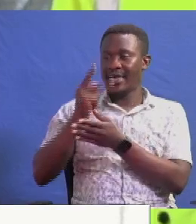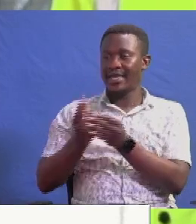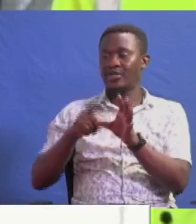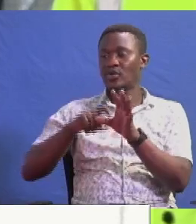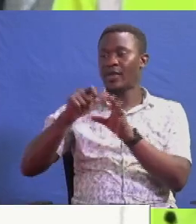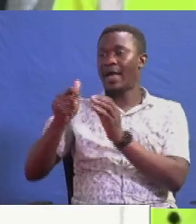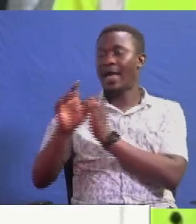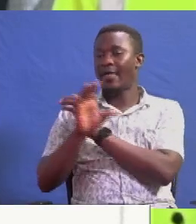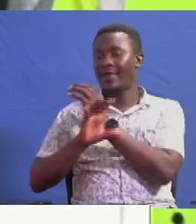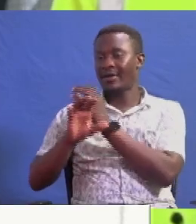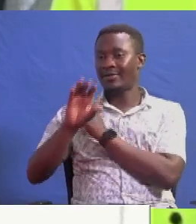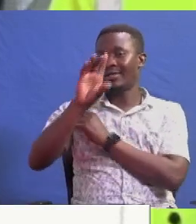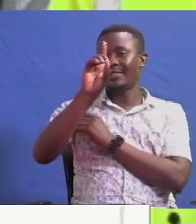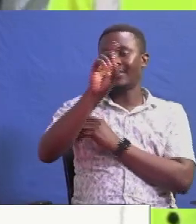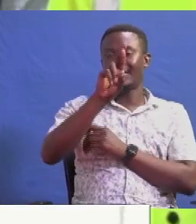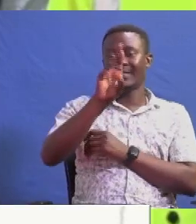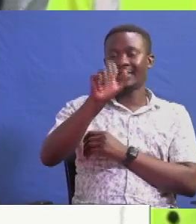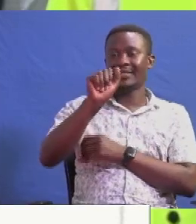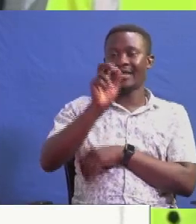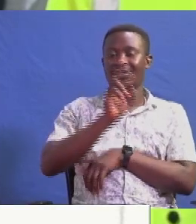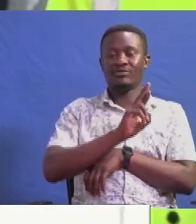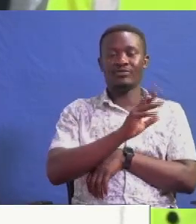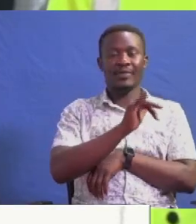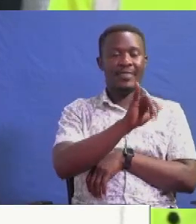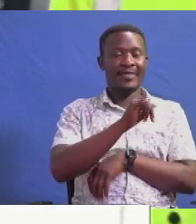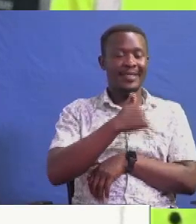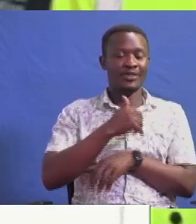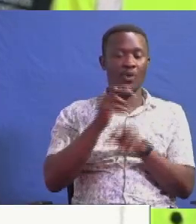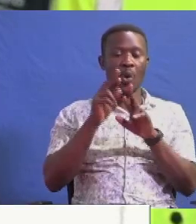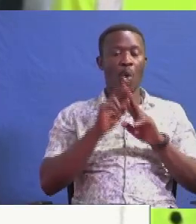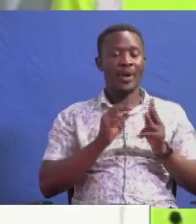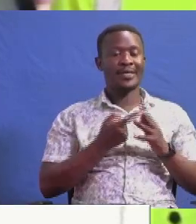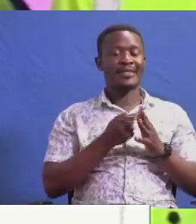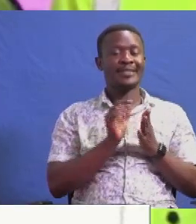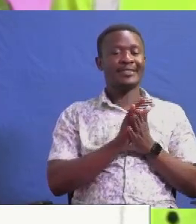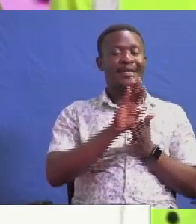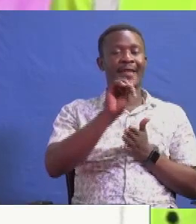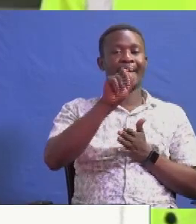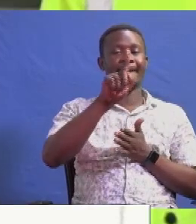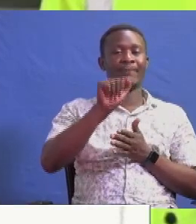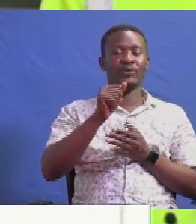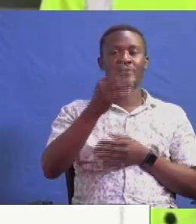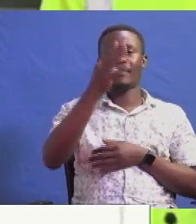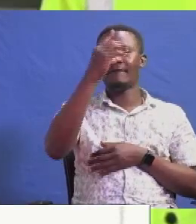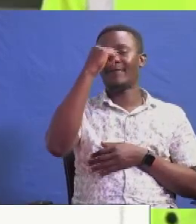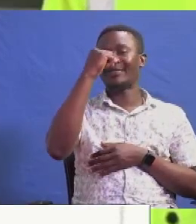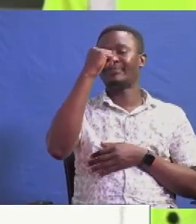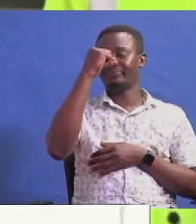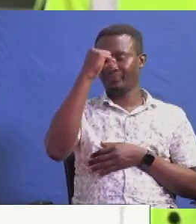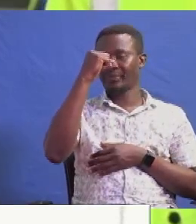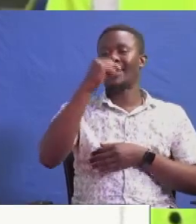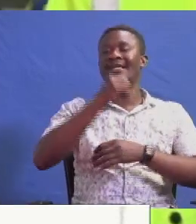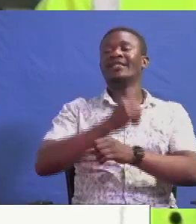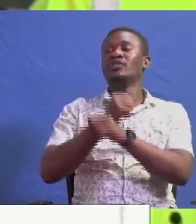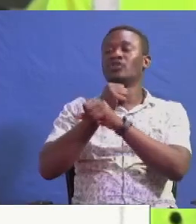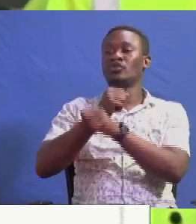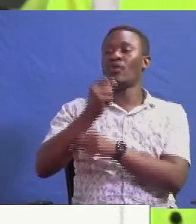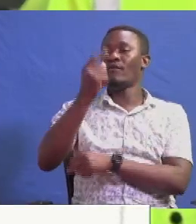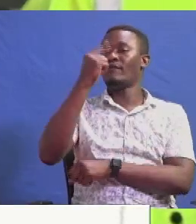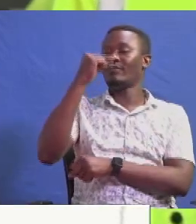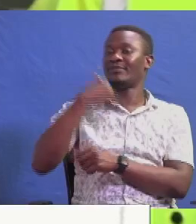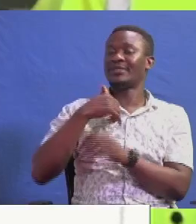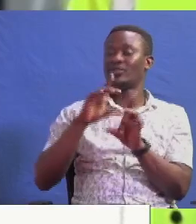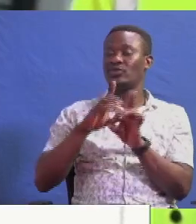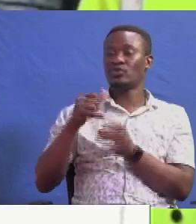Republic of Congo and Rwanda that have already started m-pox vaccinations. Strong vaccination and successfully doing